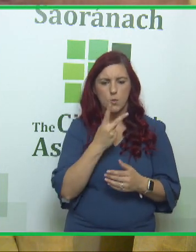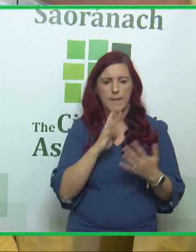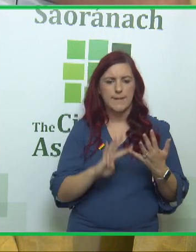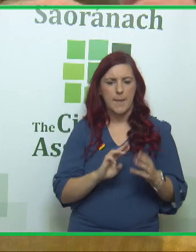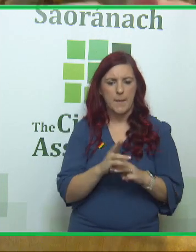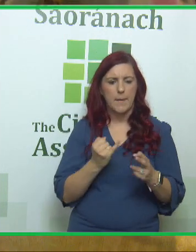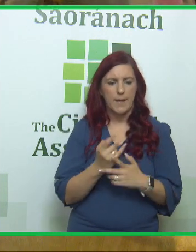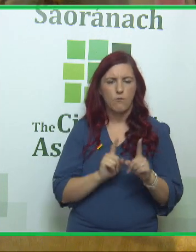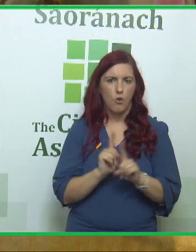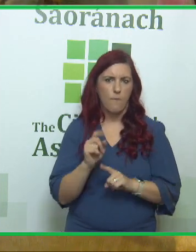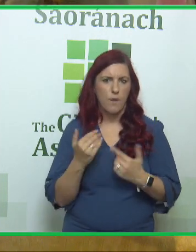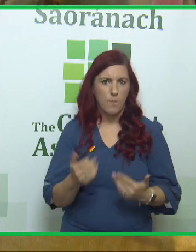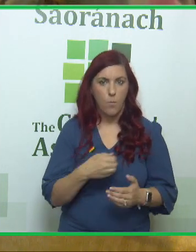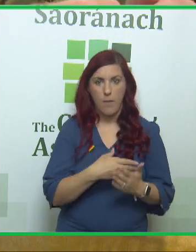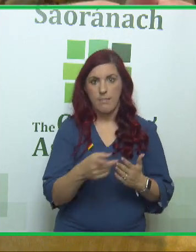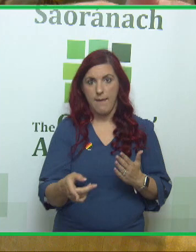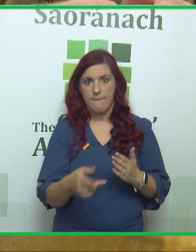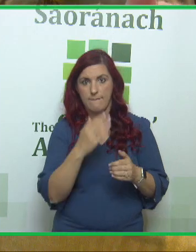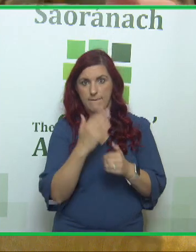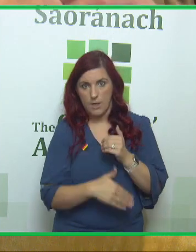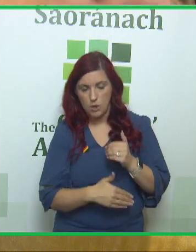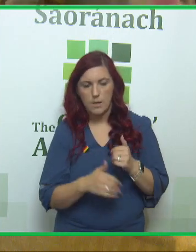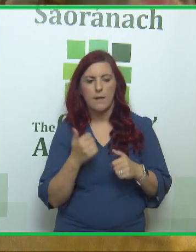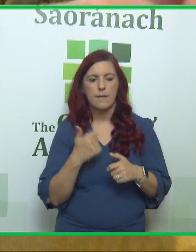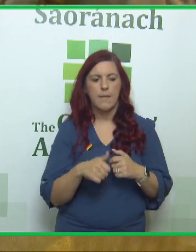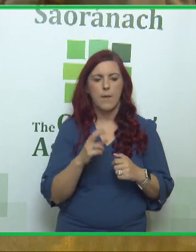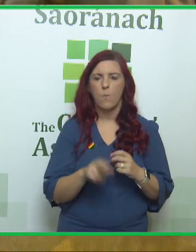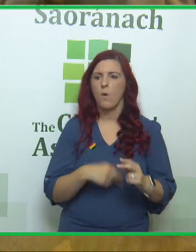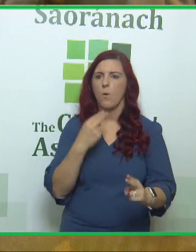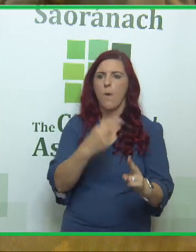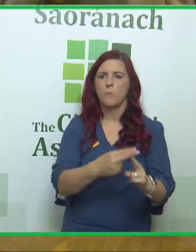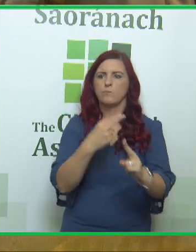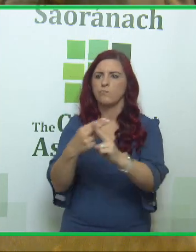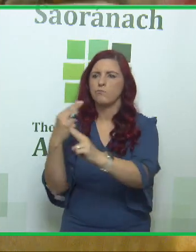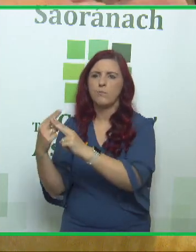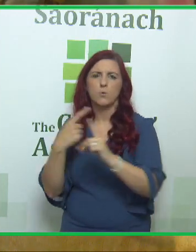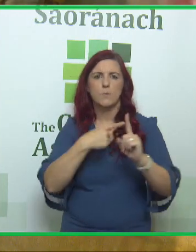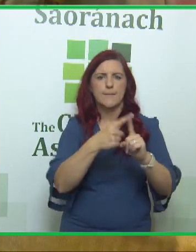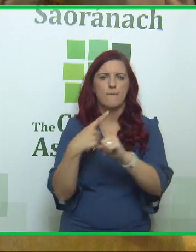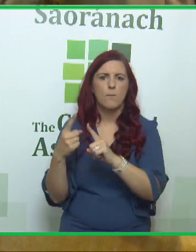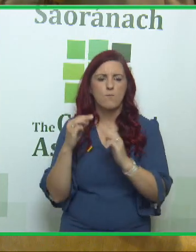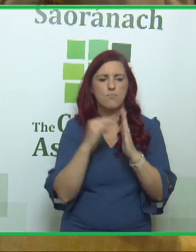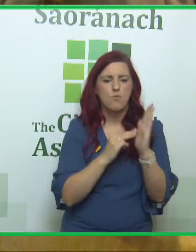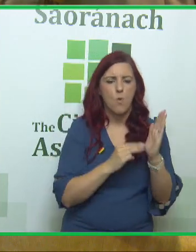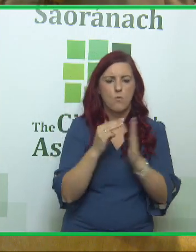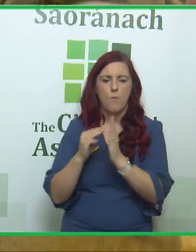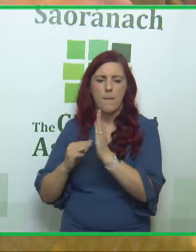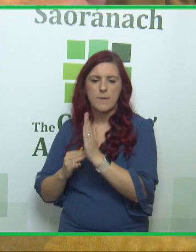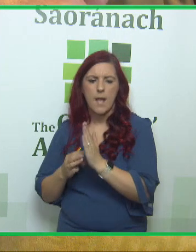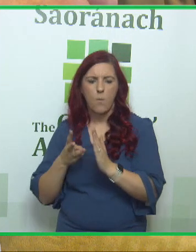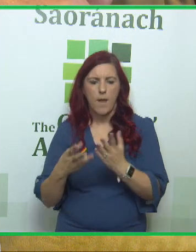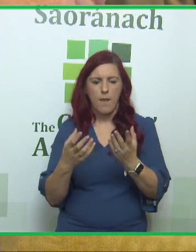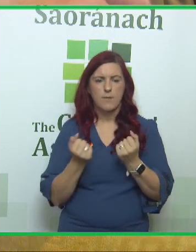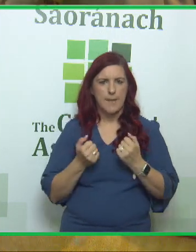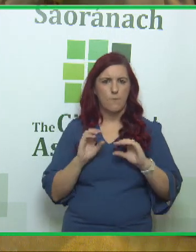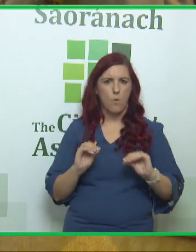recovery. When they finish that, then what they'll do is they'll go out into different programs, and they'll then be recovery coaches in that program.